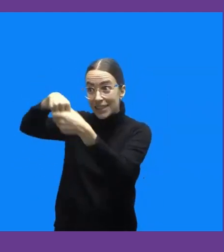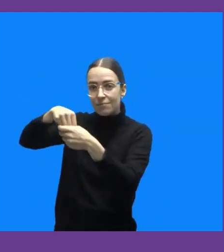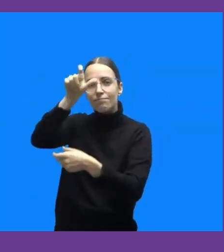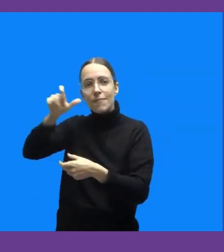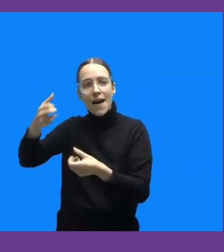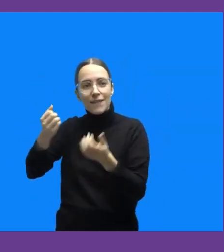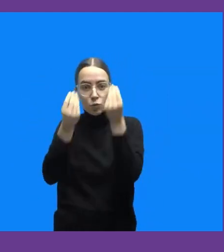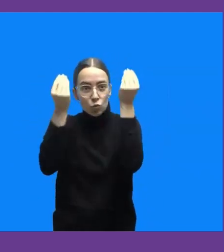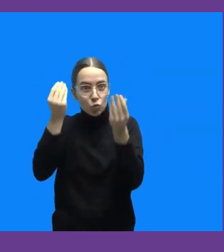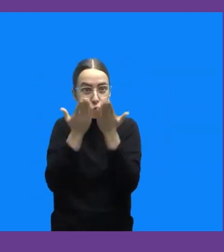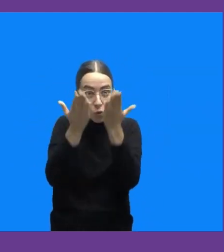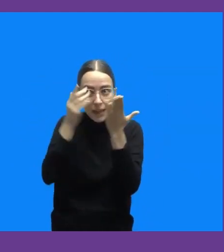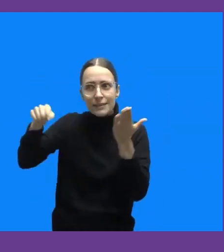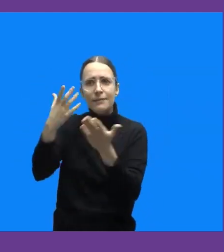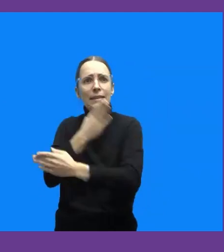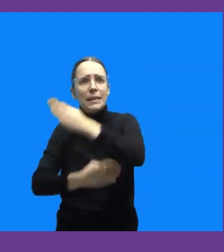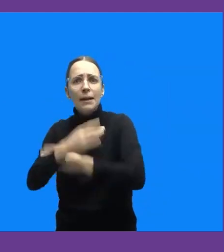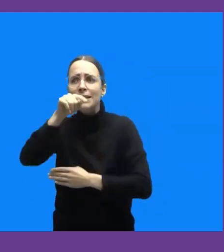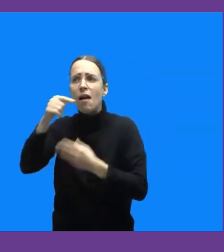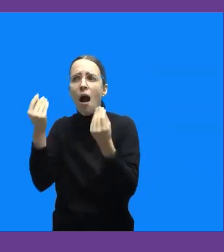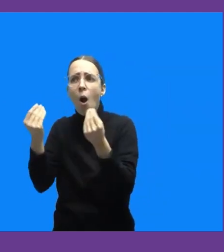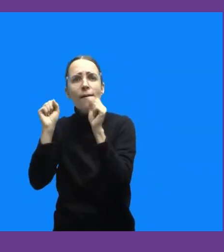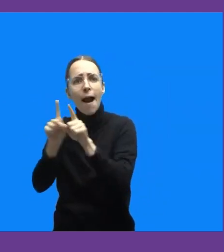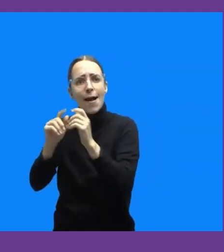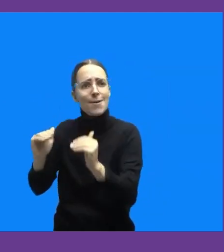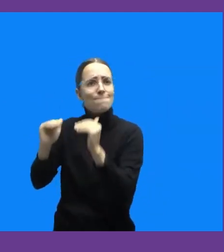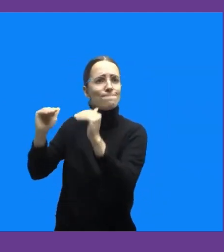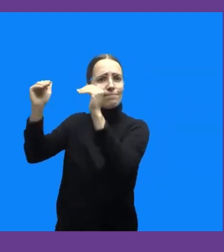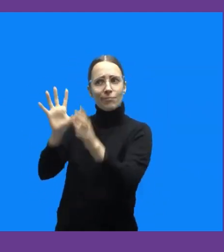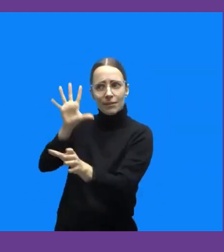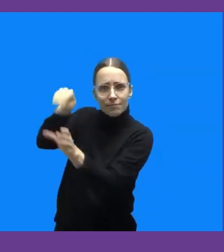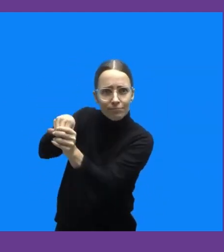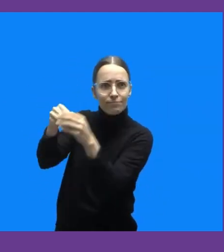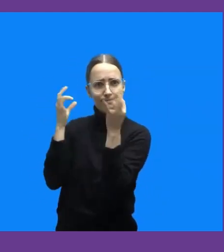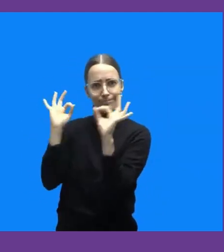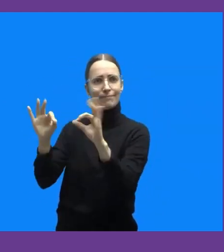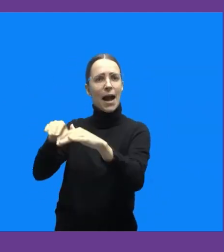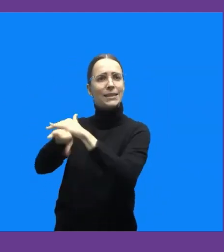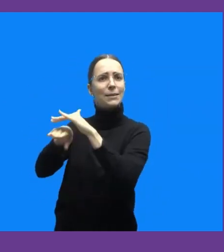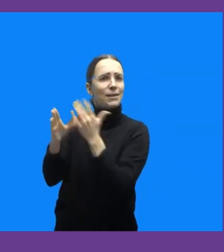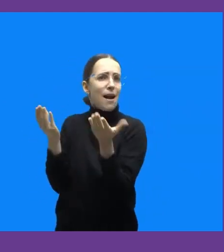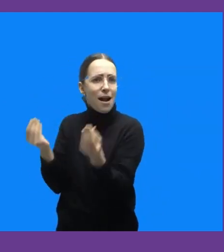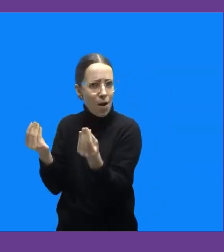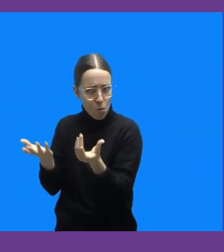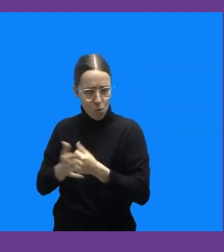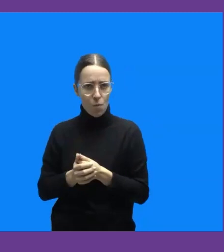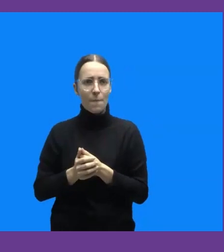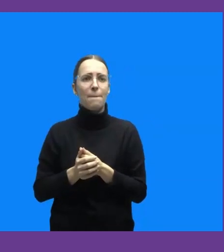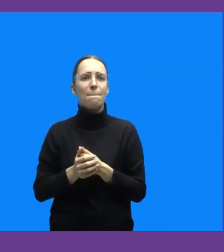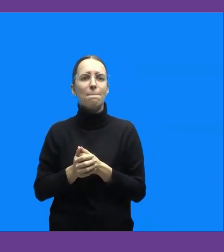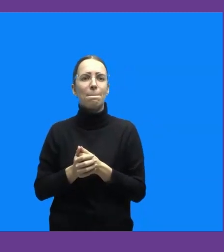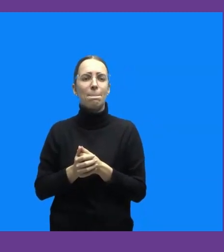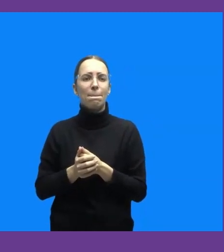we had a research on students with disabilities and international mobility